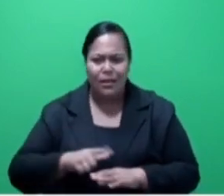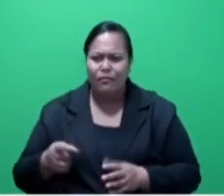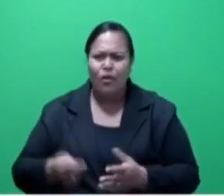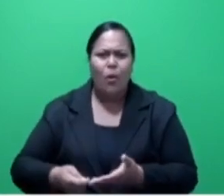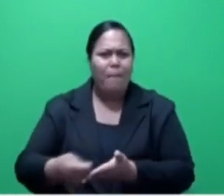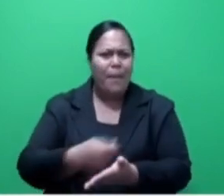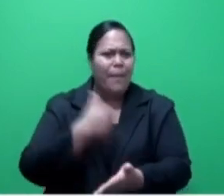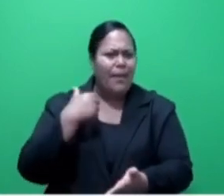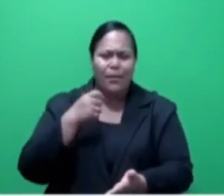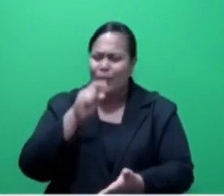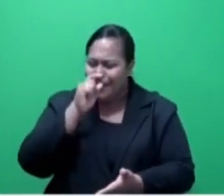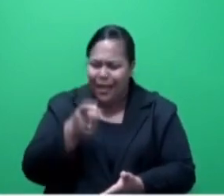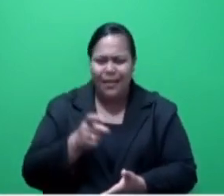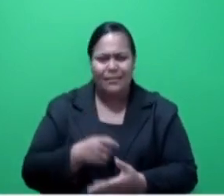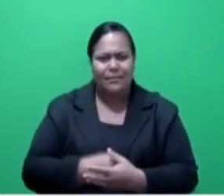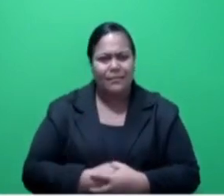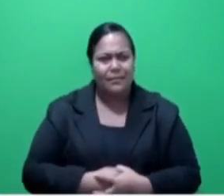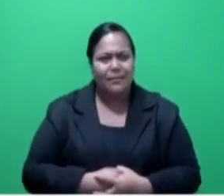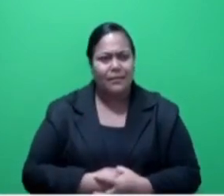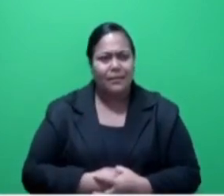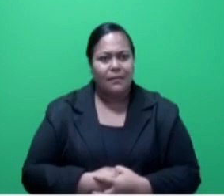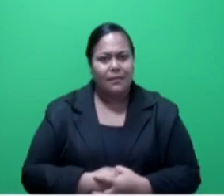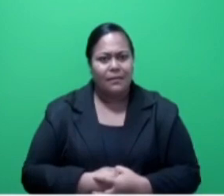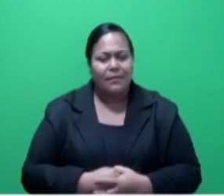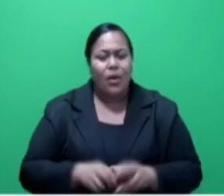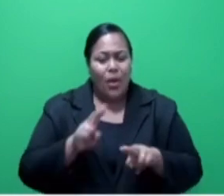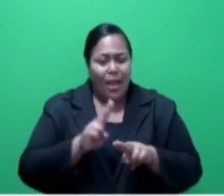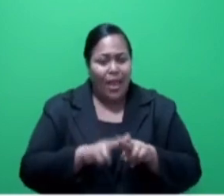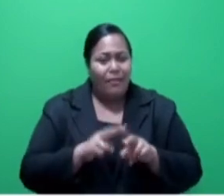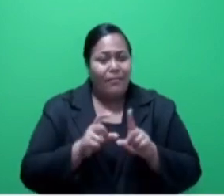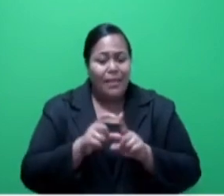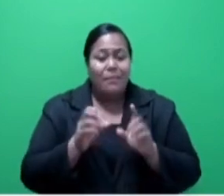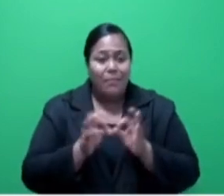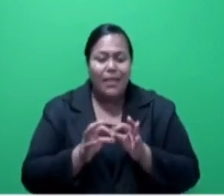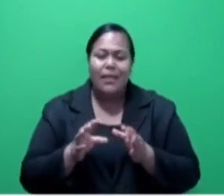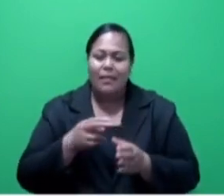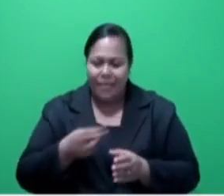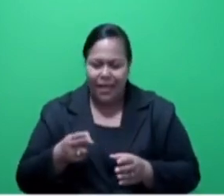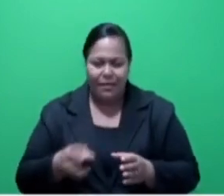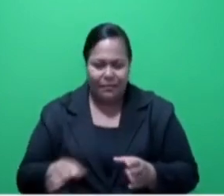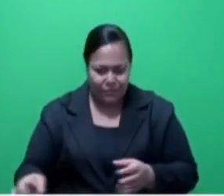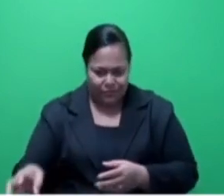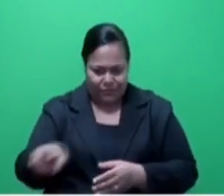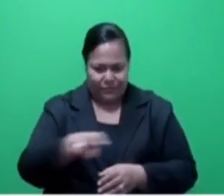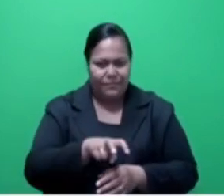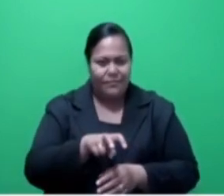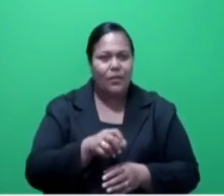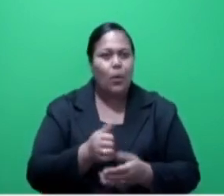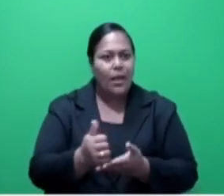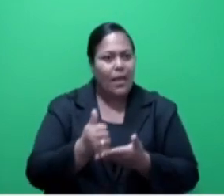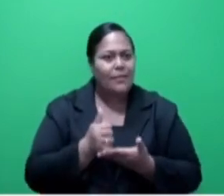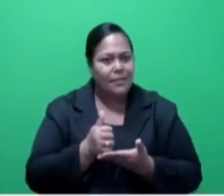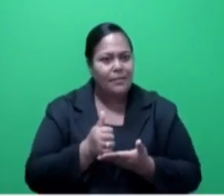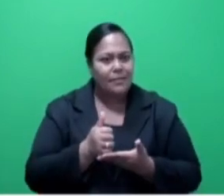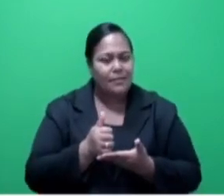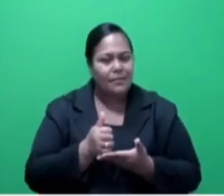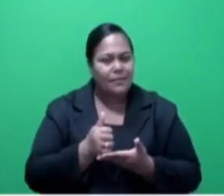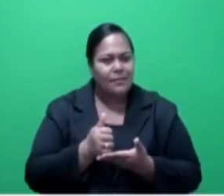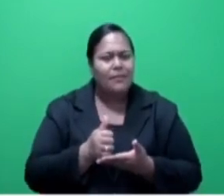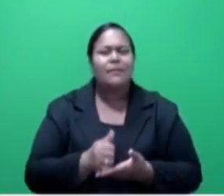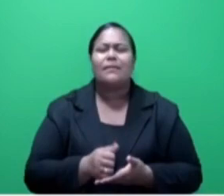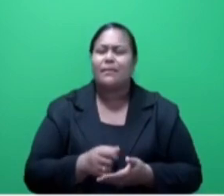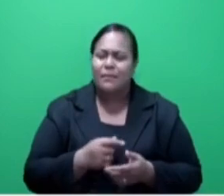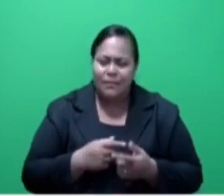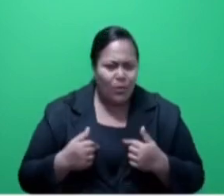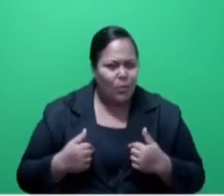don't lend in that space. So FDB steps in. That is what has been happening, and these are systemic issues. They don't